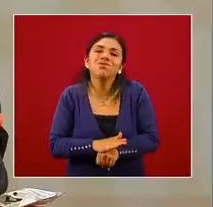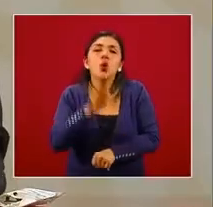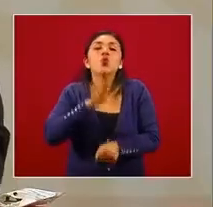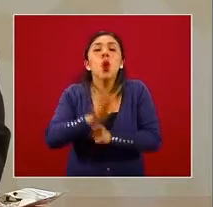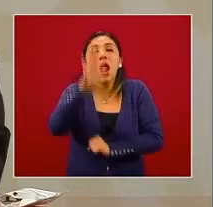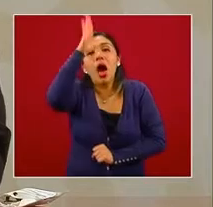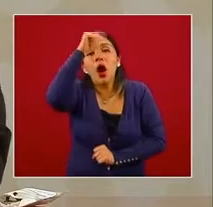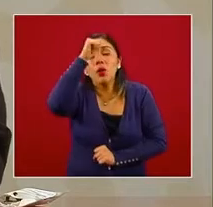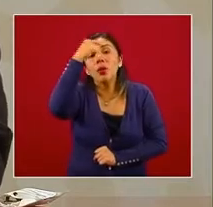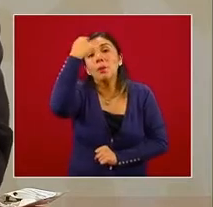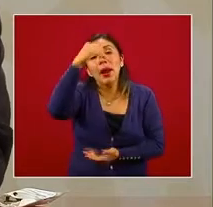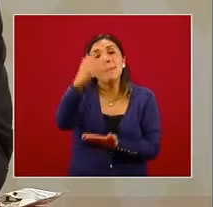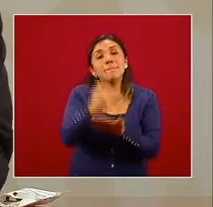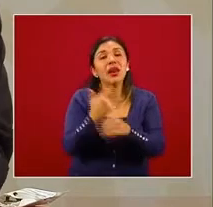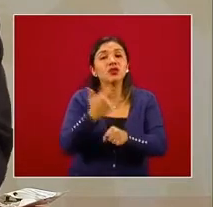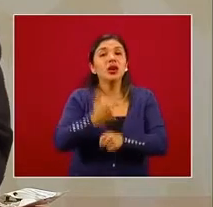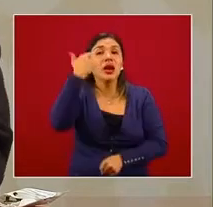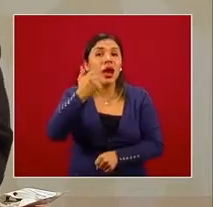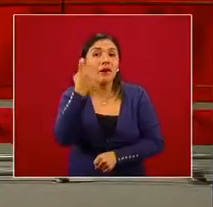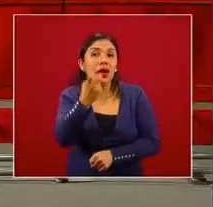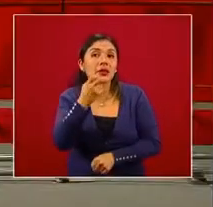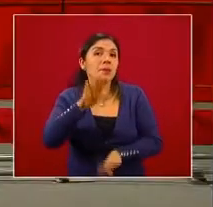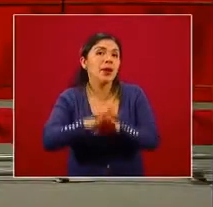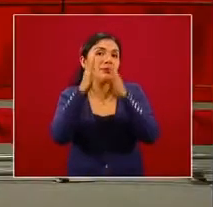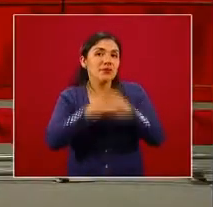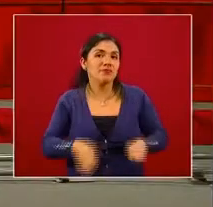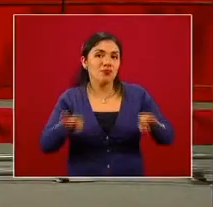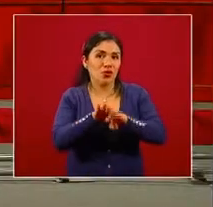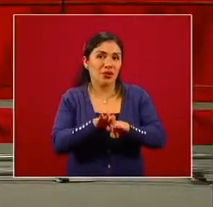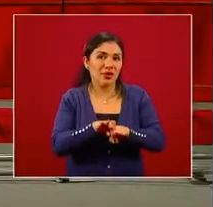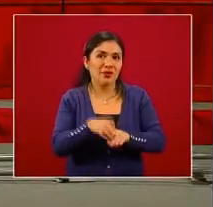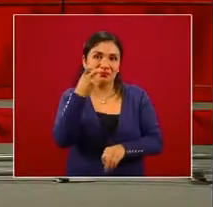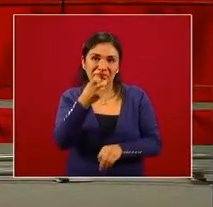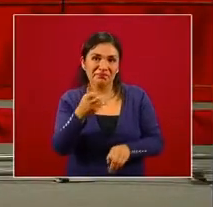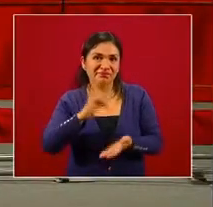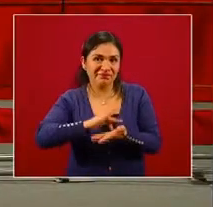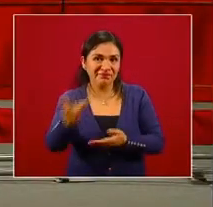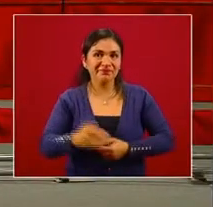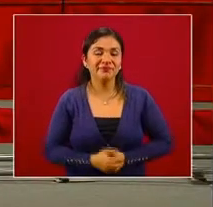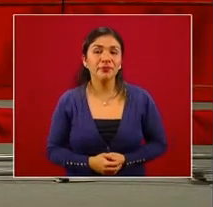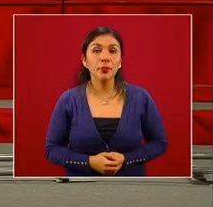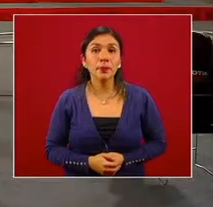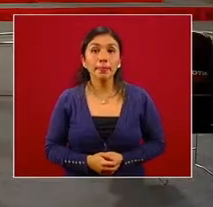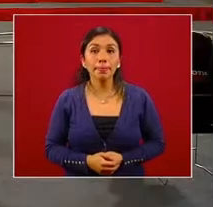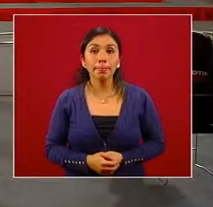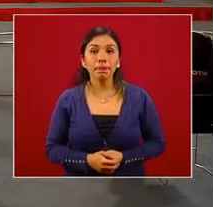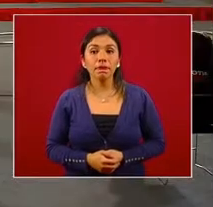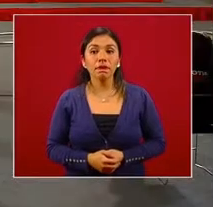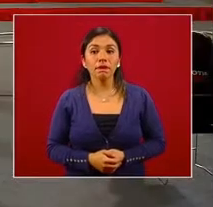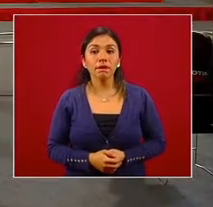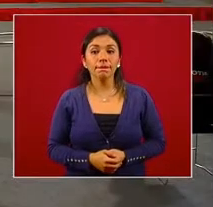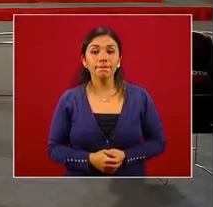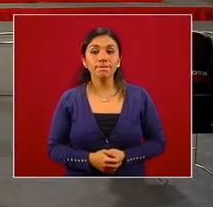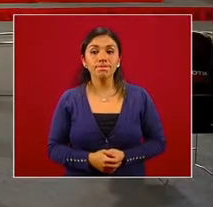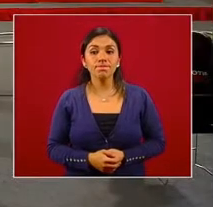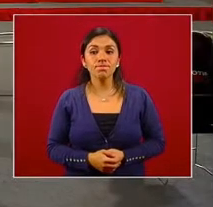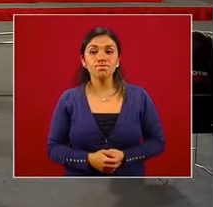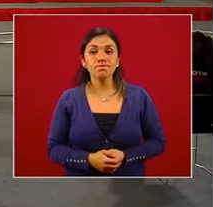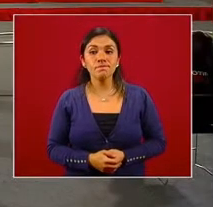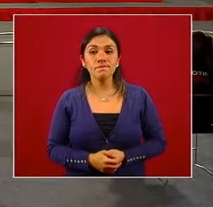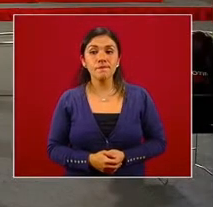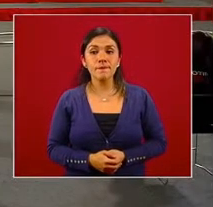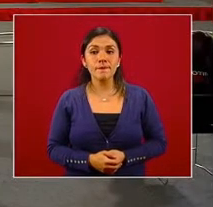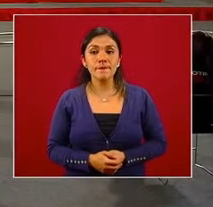to deal with this, to how we're going to deal with administration in schools and how we're going to lower risks for people getting infected.